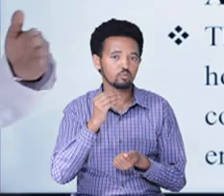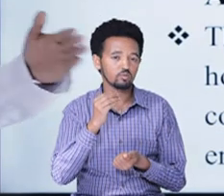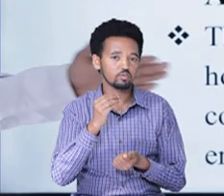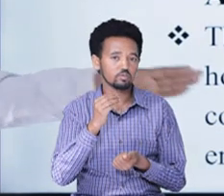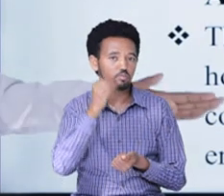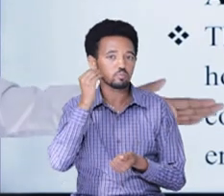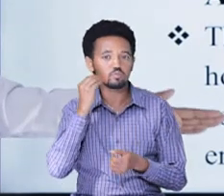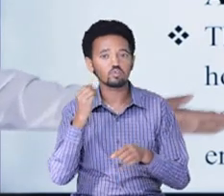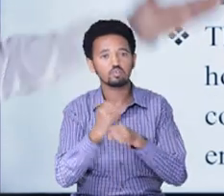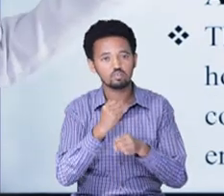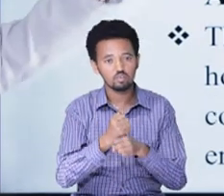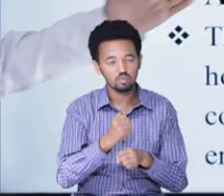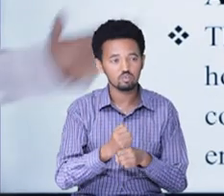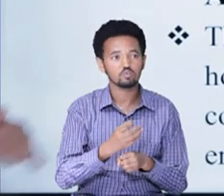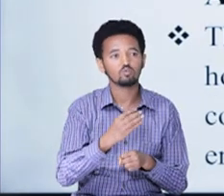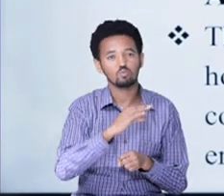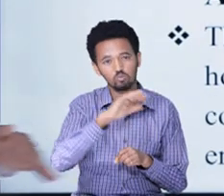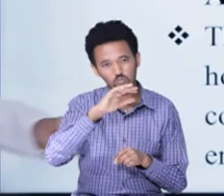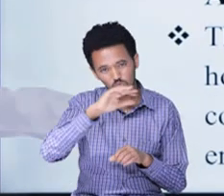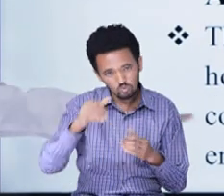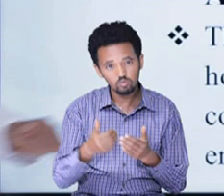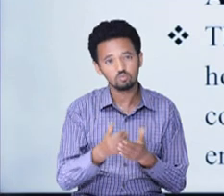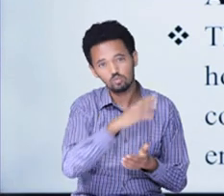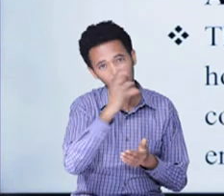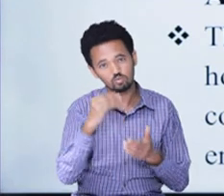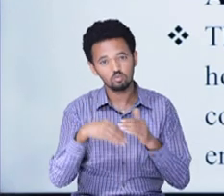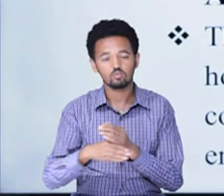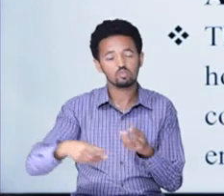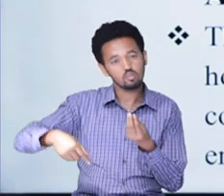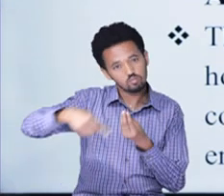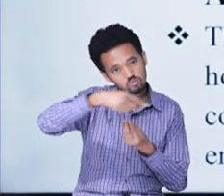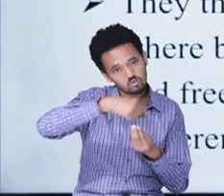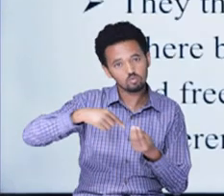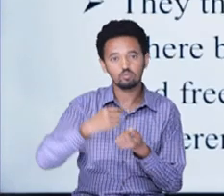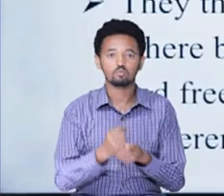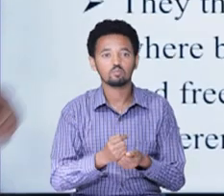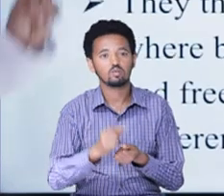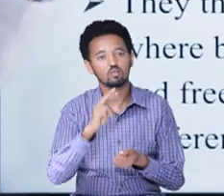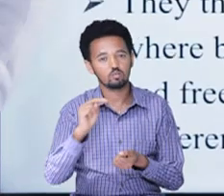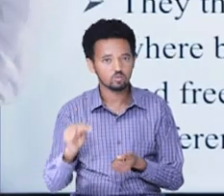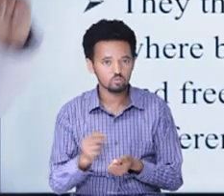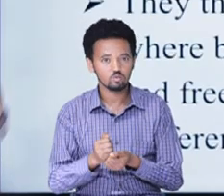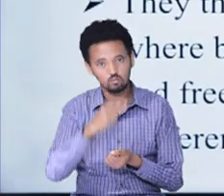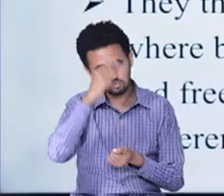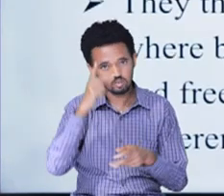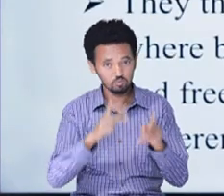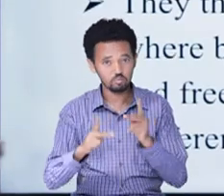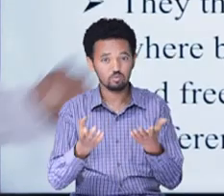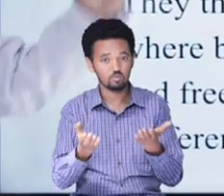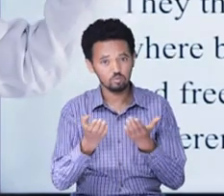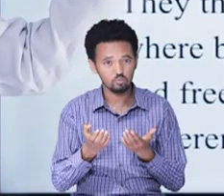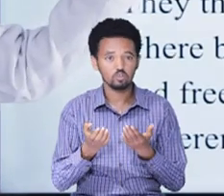from foreign countries and made to live in a social environment unknown to them. Then the black people